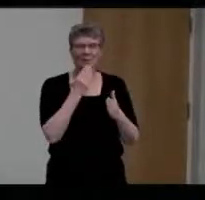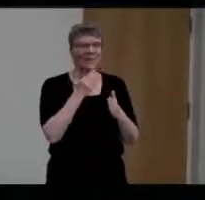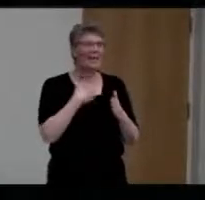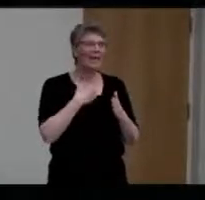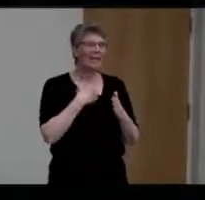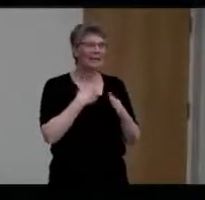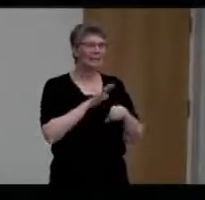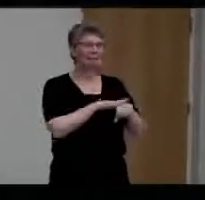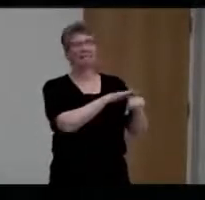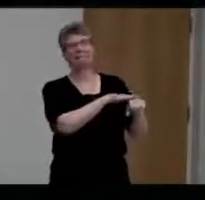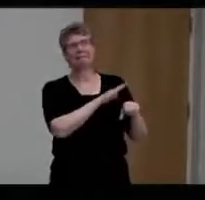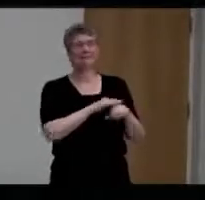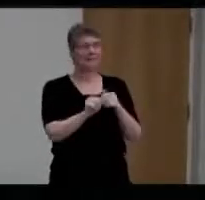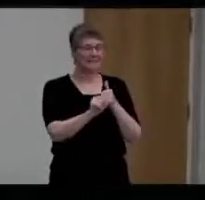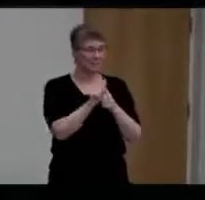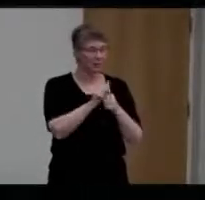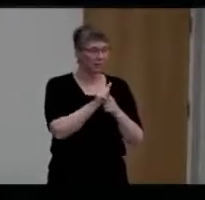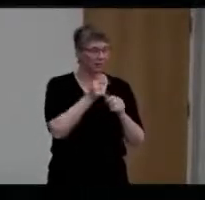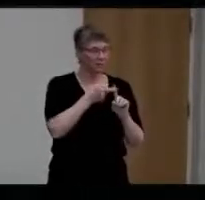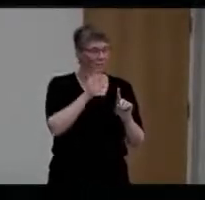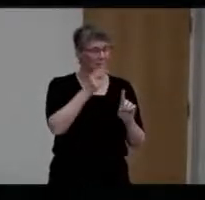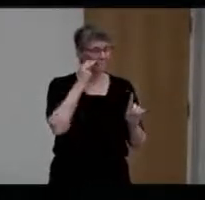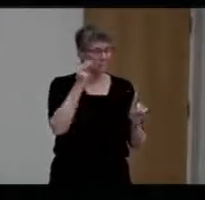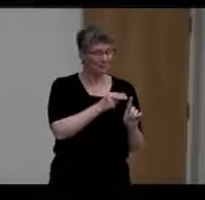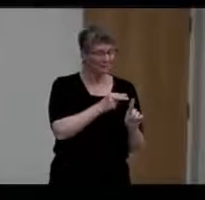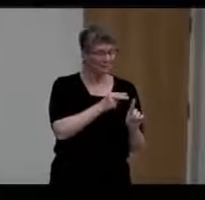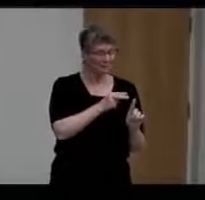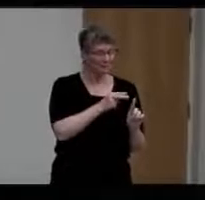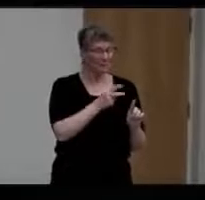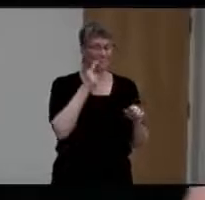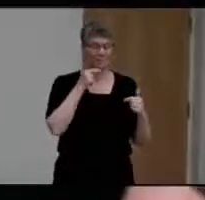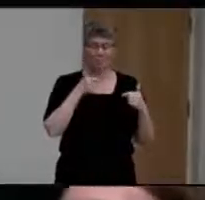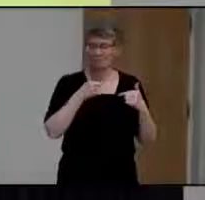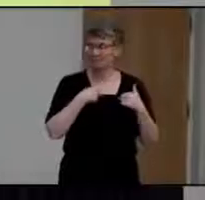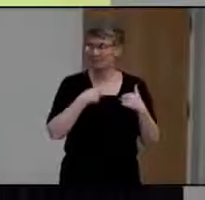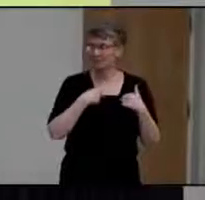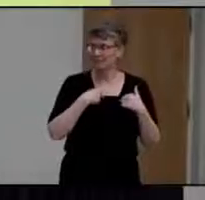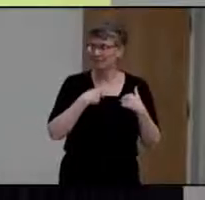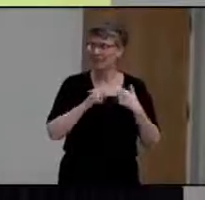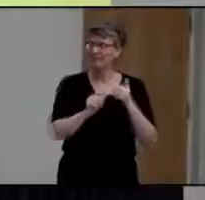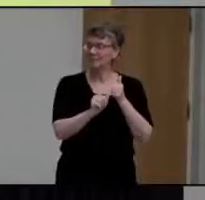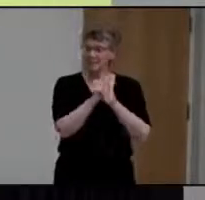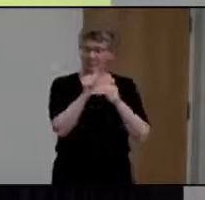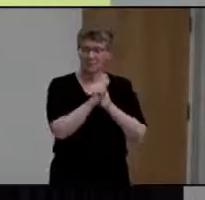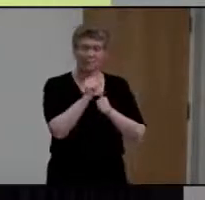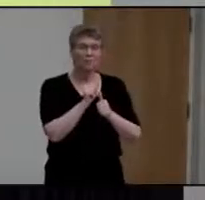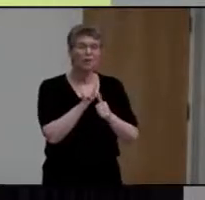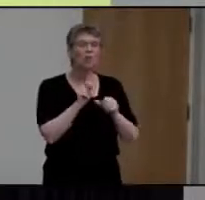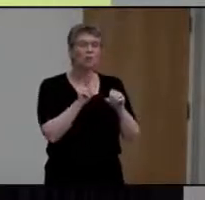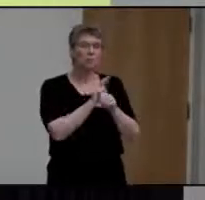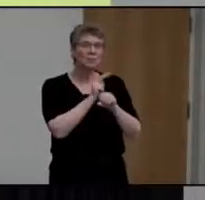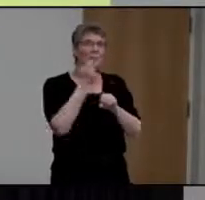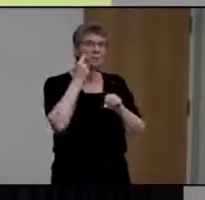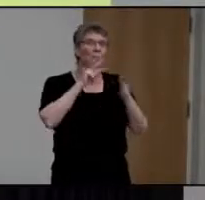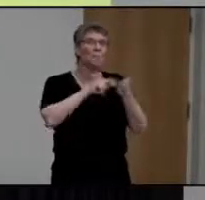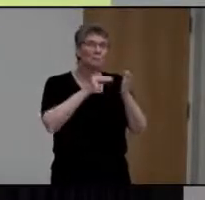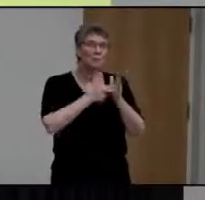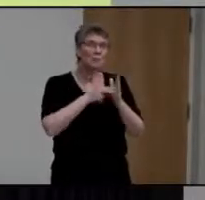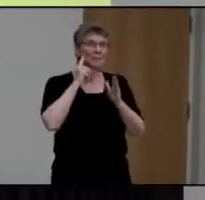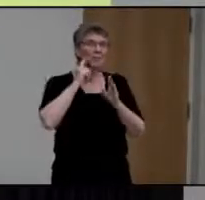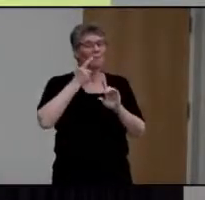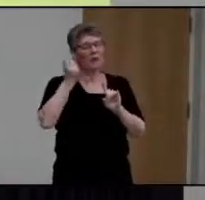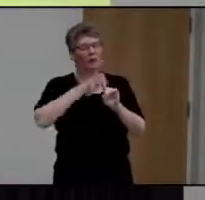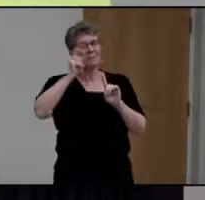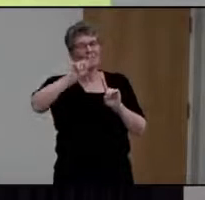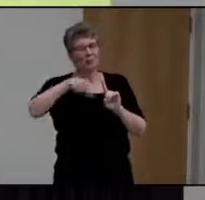or? Yeah, I think for me, the dangers are using it for automation rather than augmentation. I think